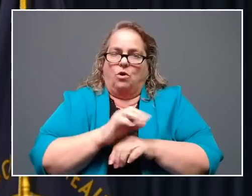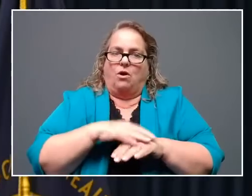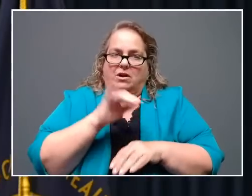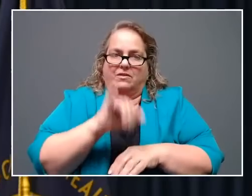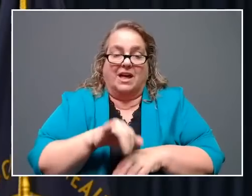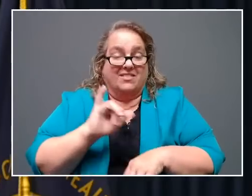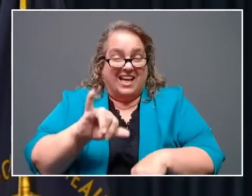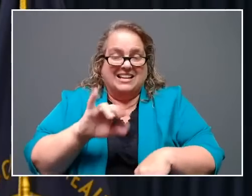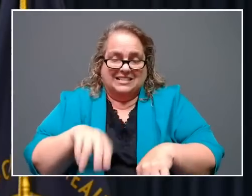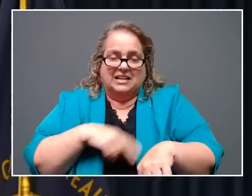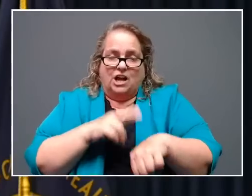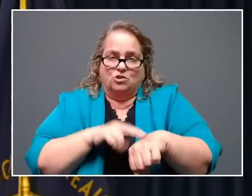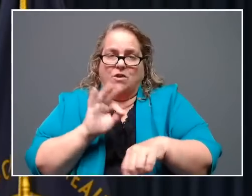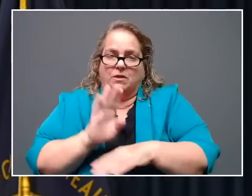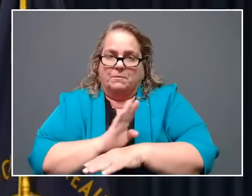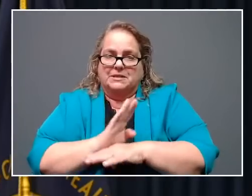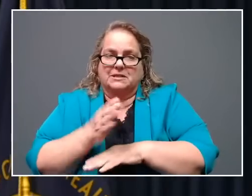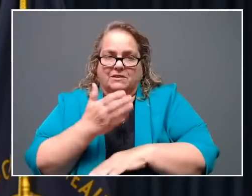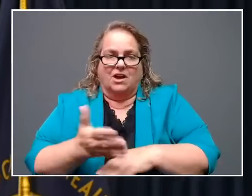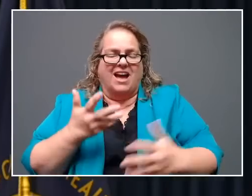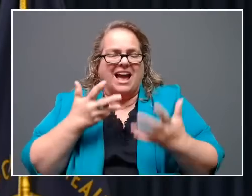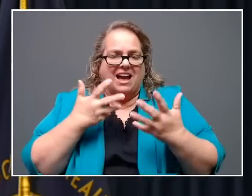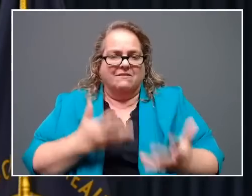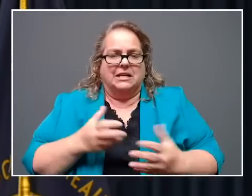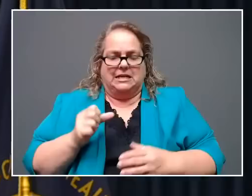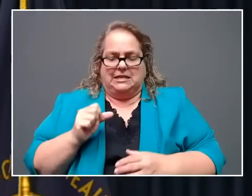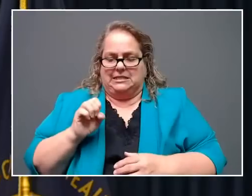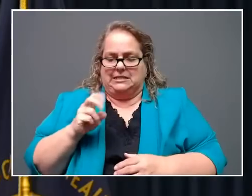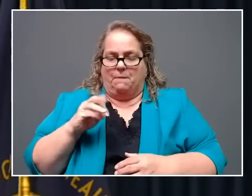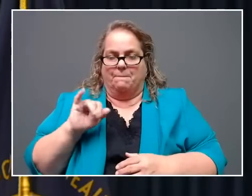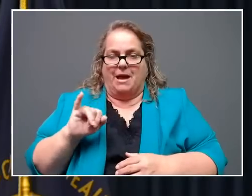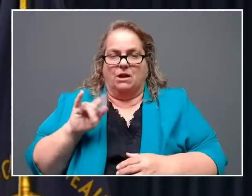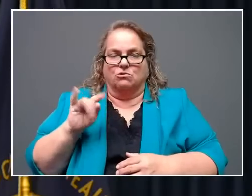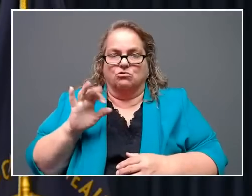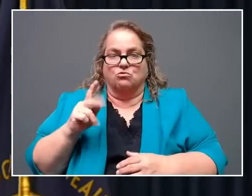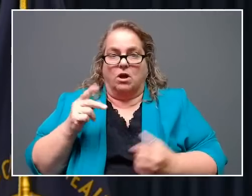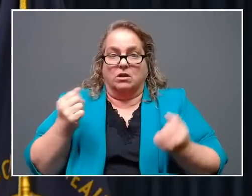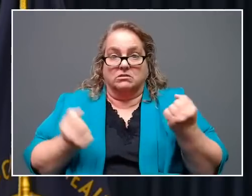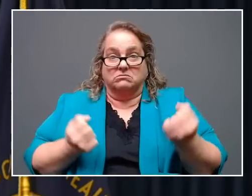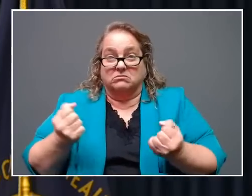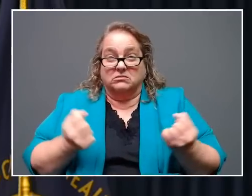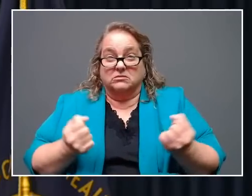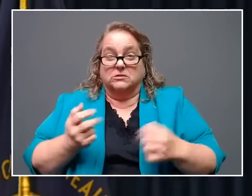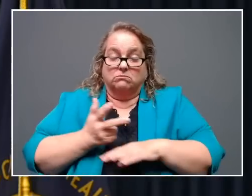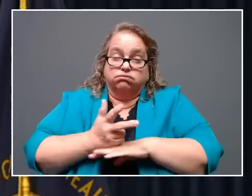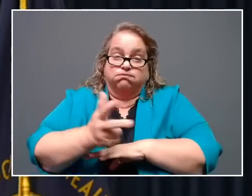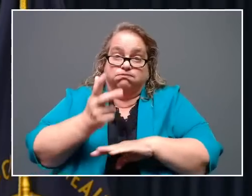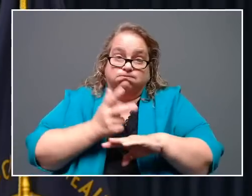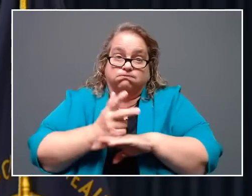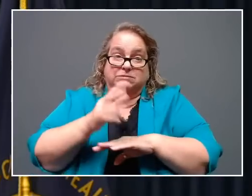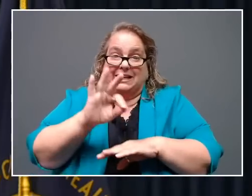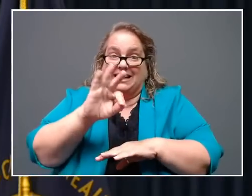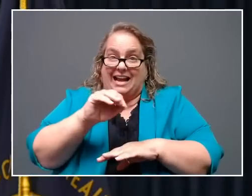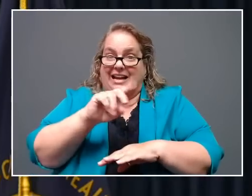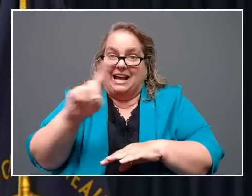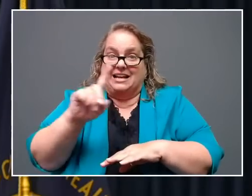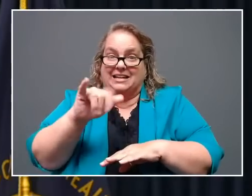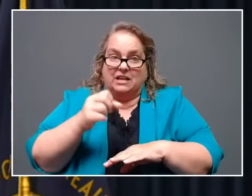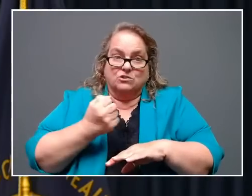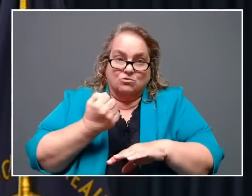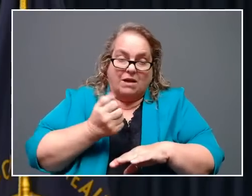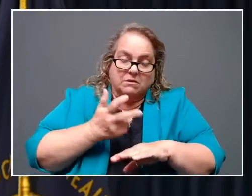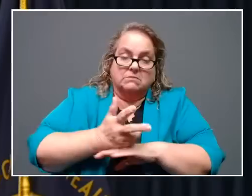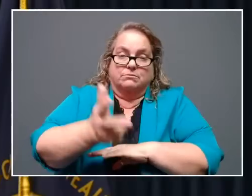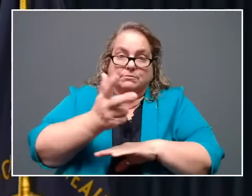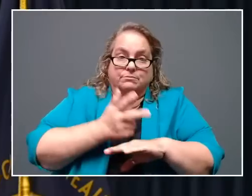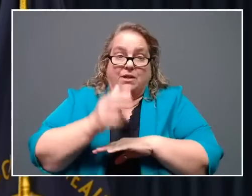there. Heavy semi-truck loads of materials, as many as 90 a day, moving up and down it. So the roadway has